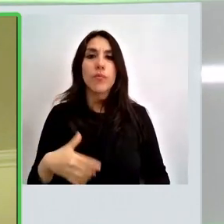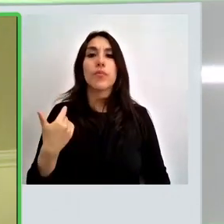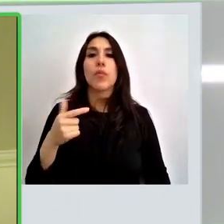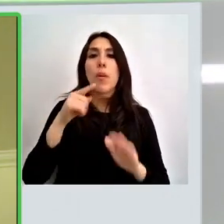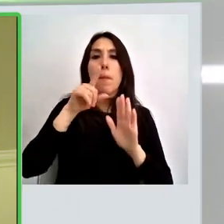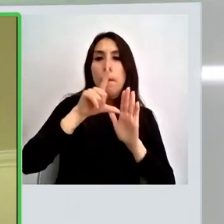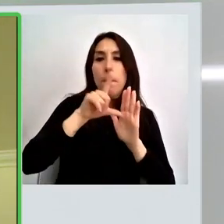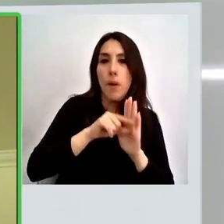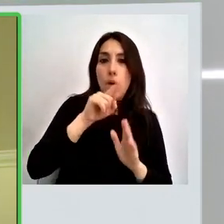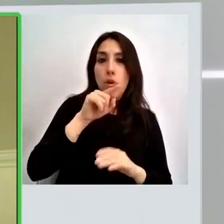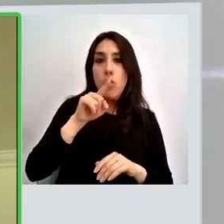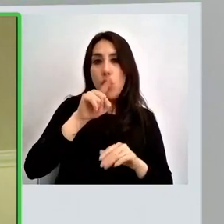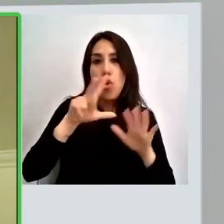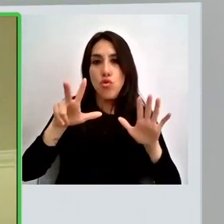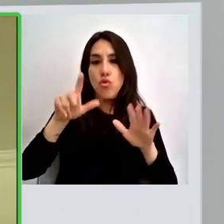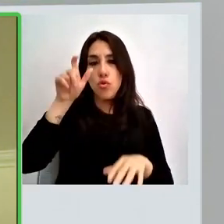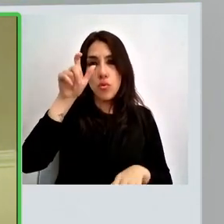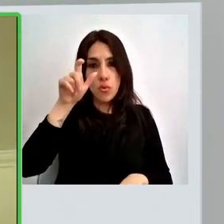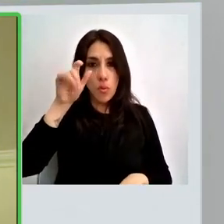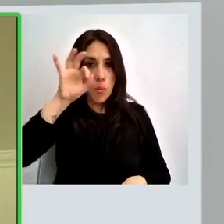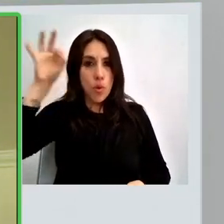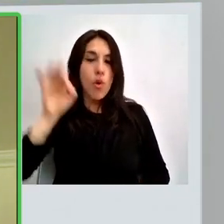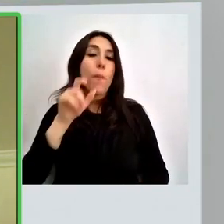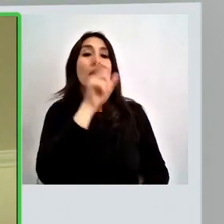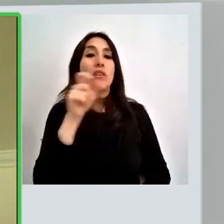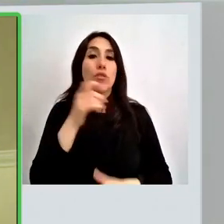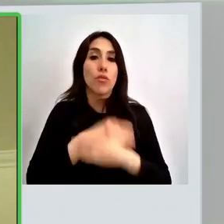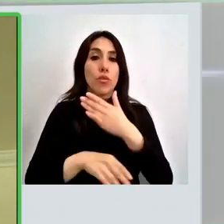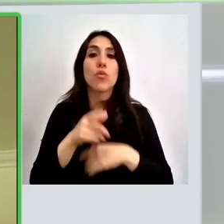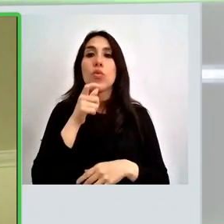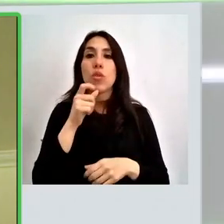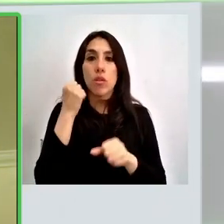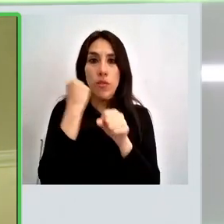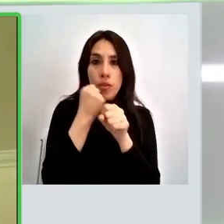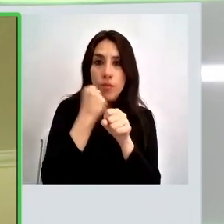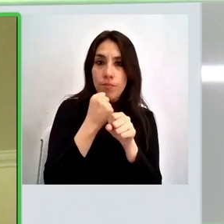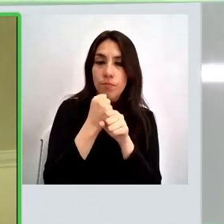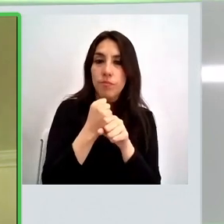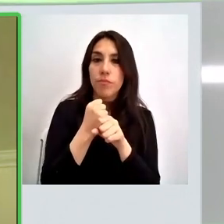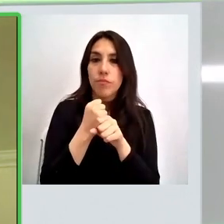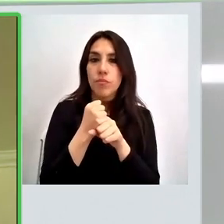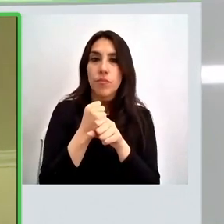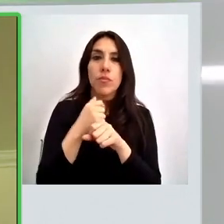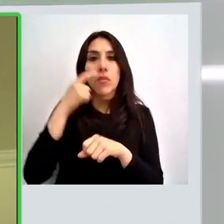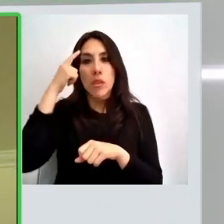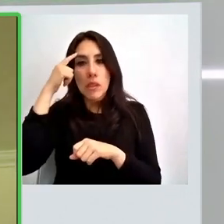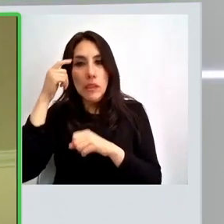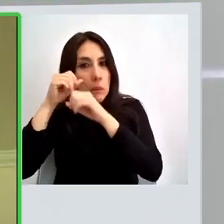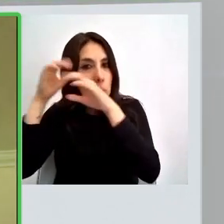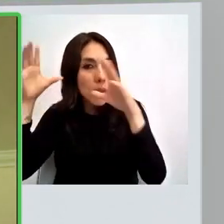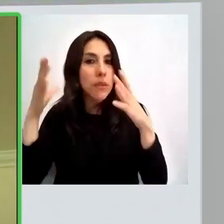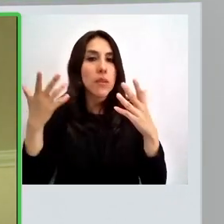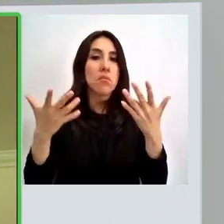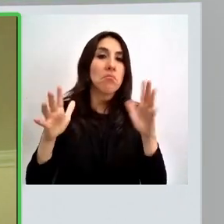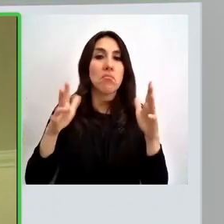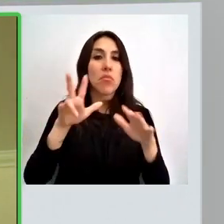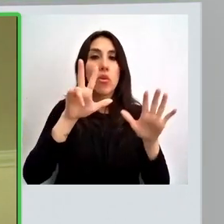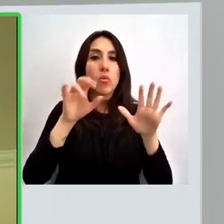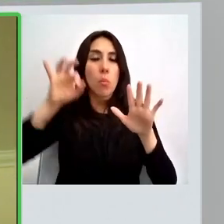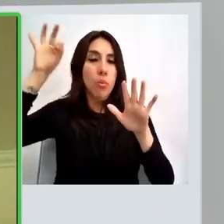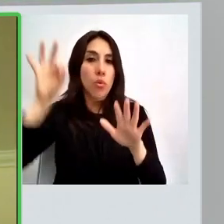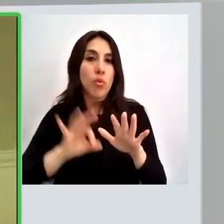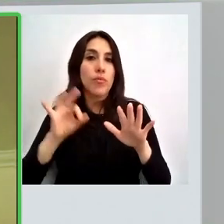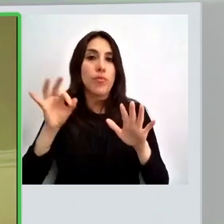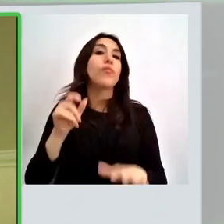Think about that. That's like almost 80% of people with disabilities are not in the workforce.